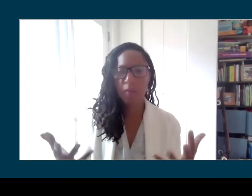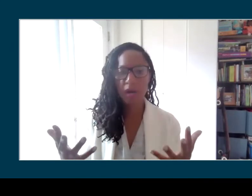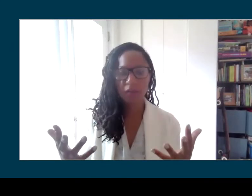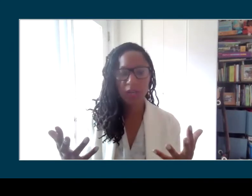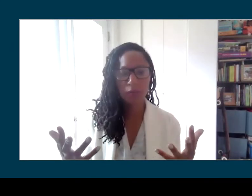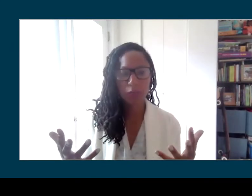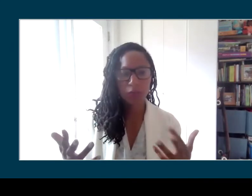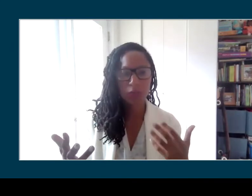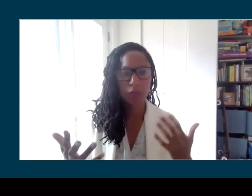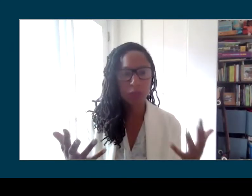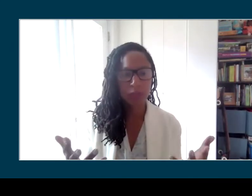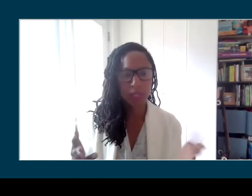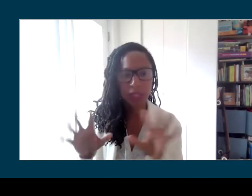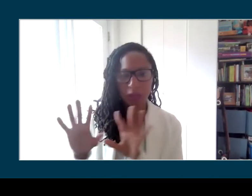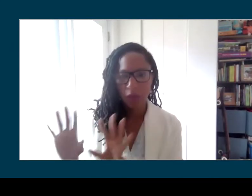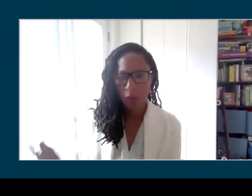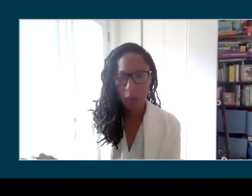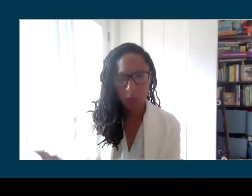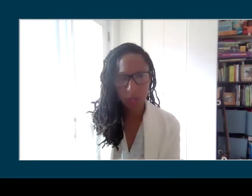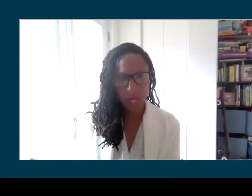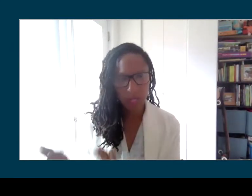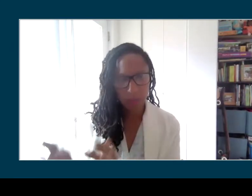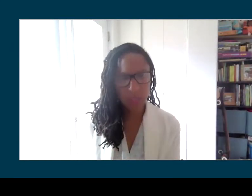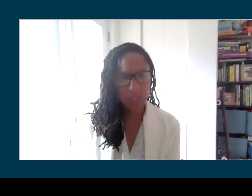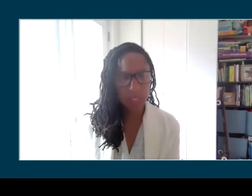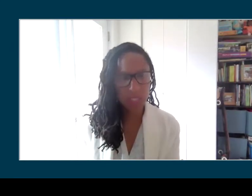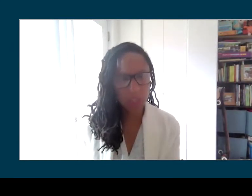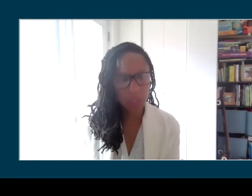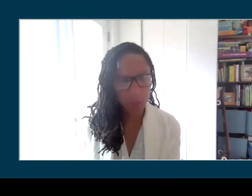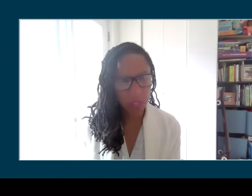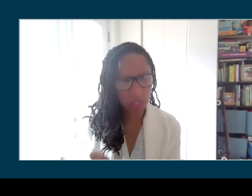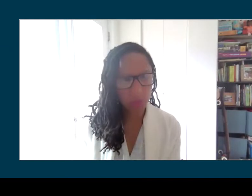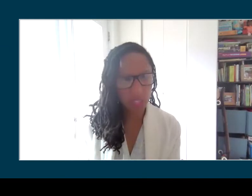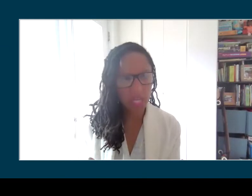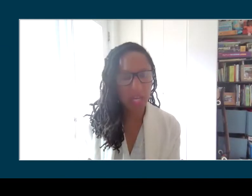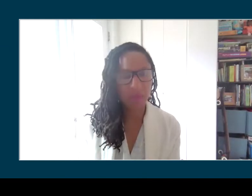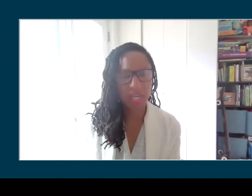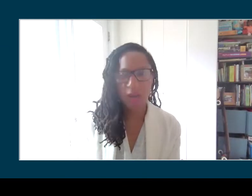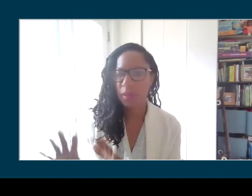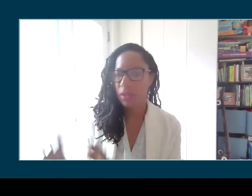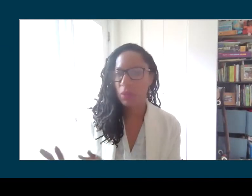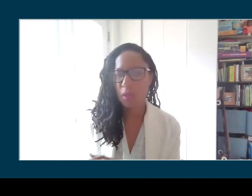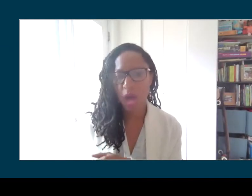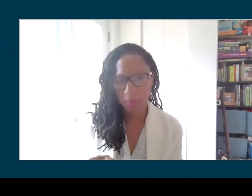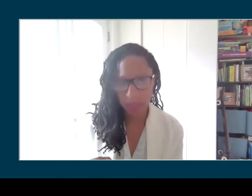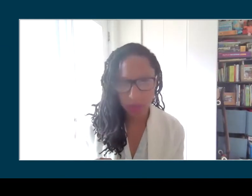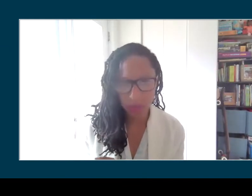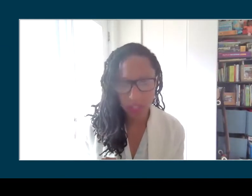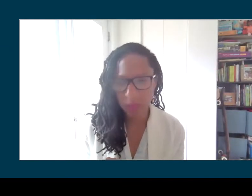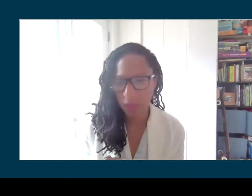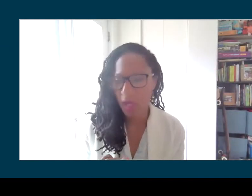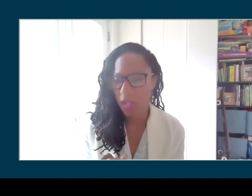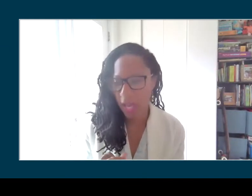you come off of mute to speak or put something in the chat window that I read out, you will not